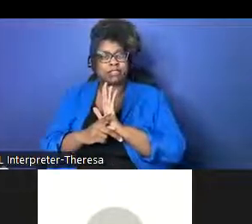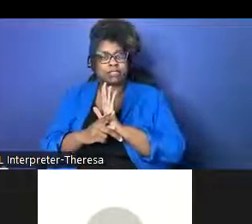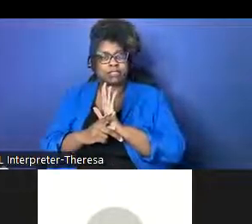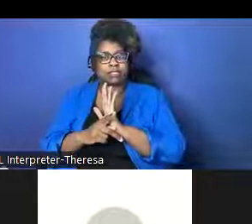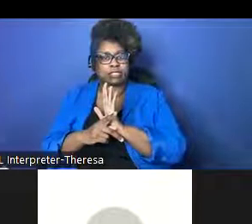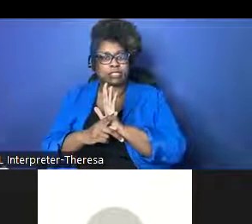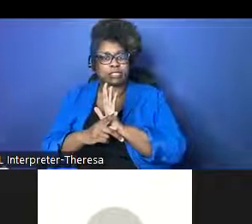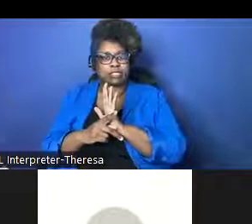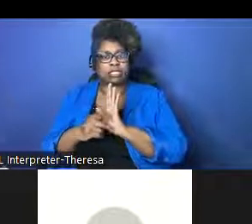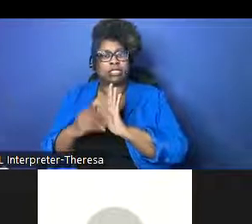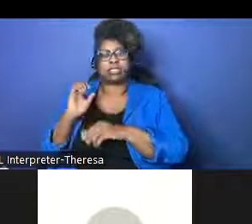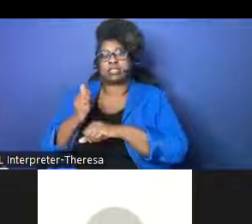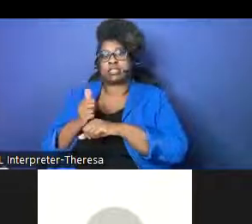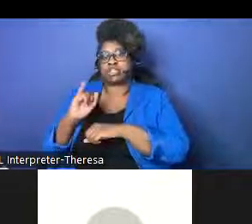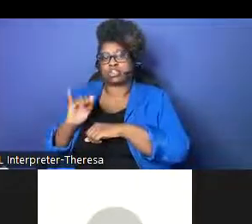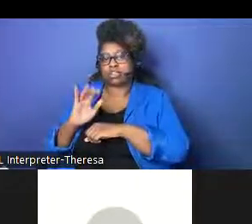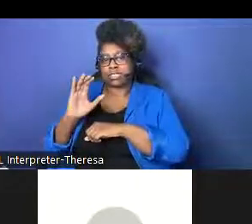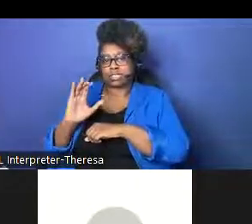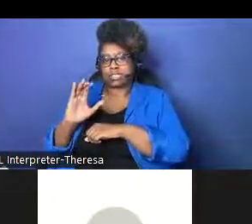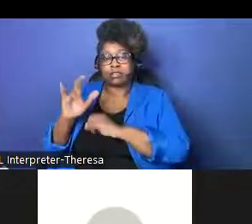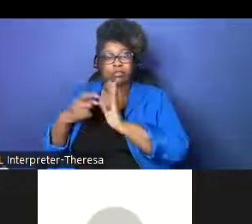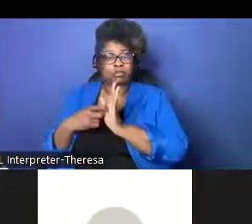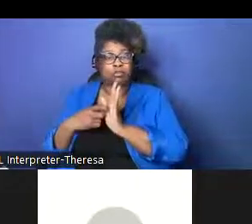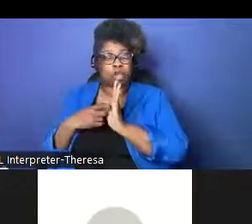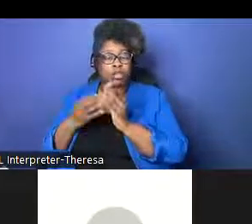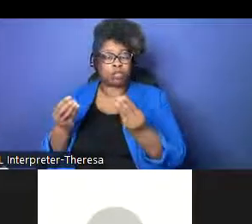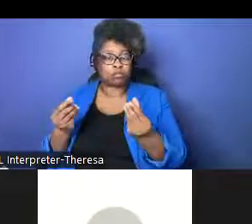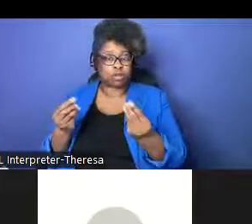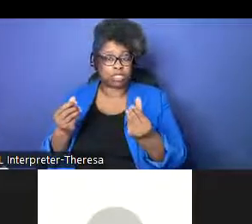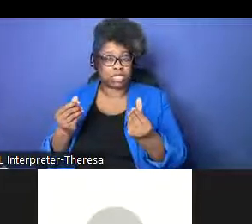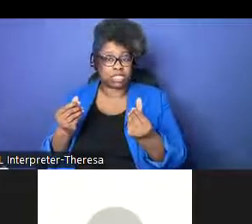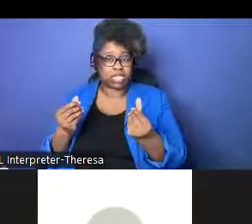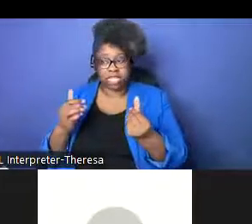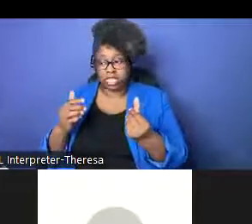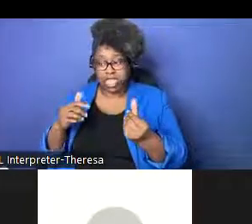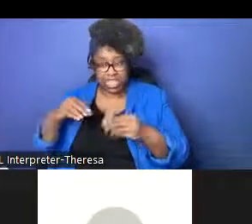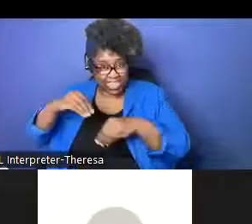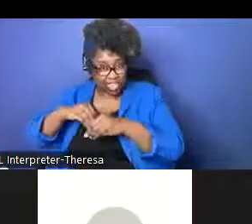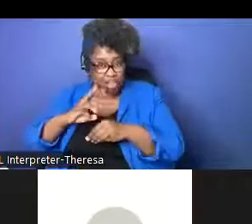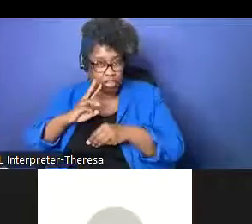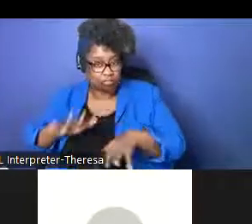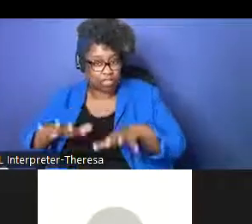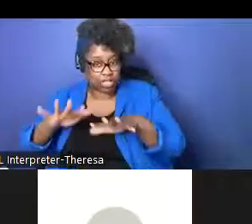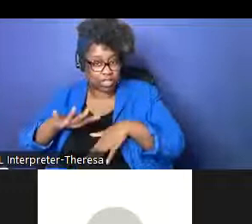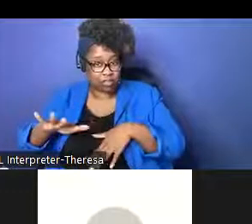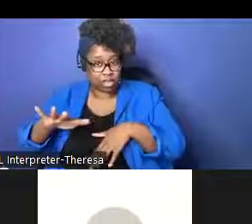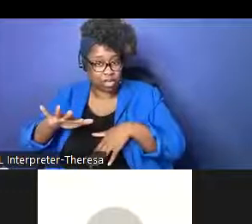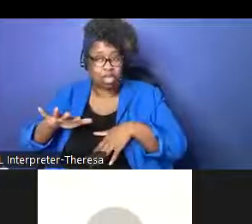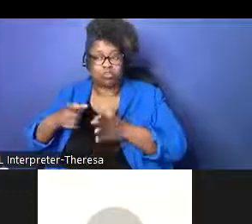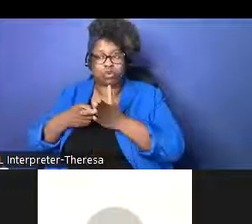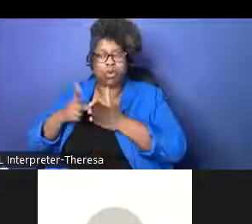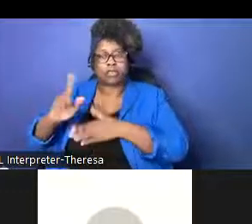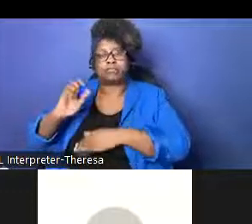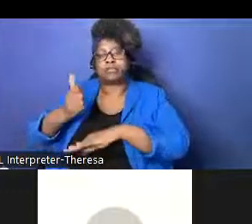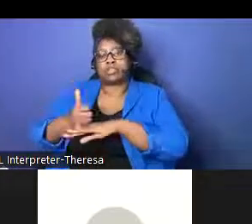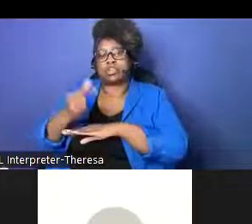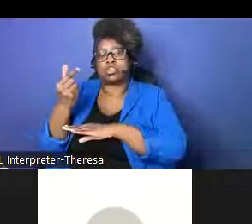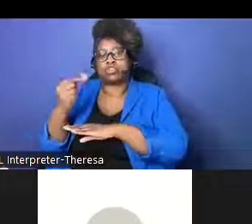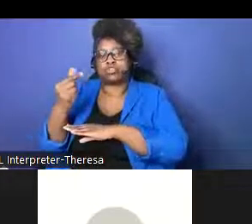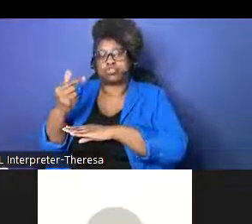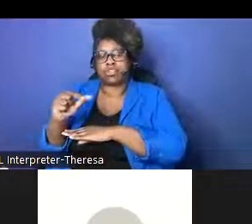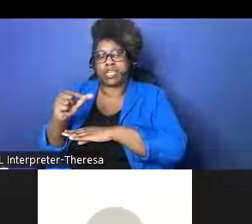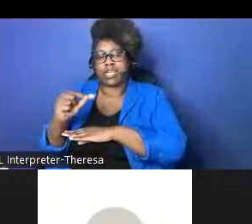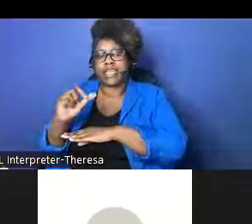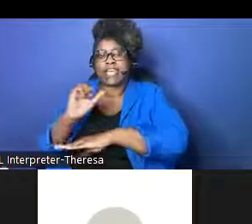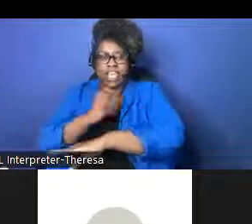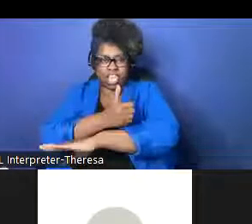that was done in Jersey City, which requires properties in flood areas to install green infrastructure when they undergo redevelopment. And